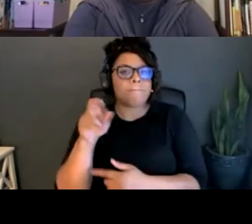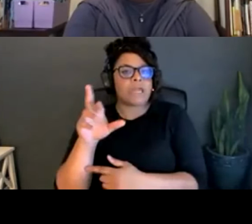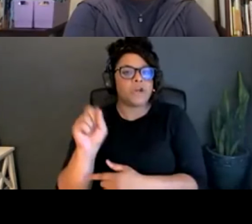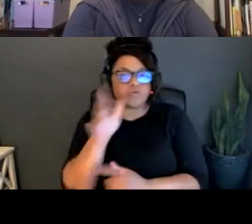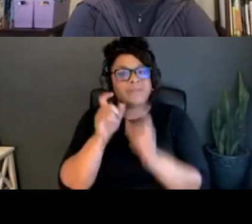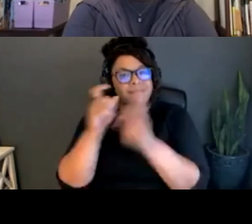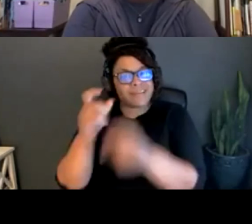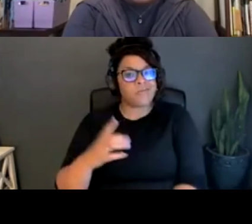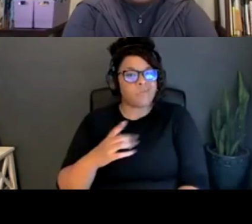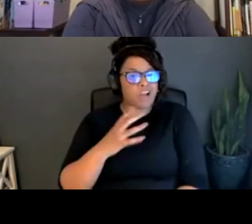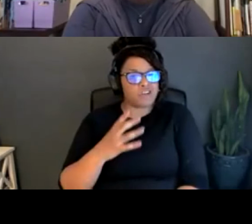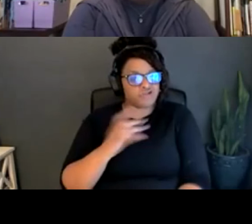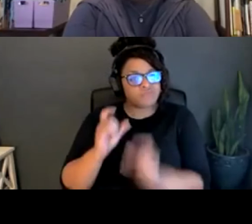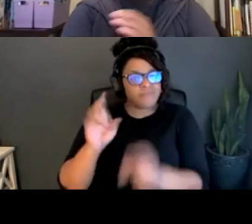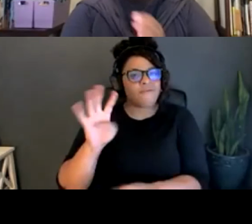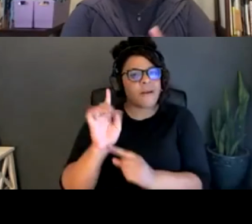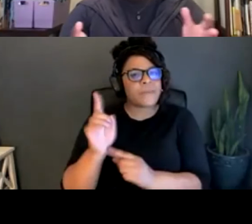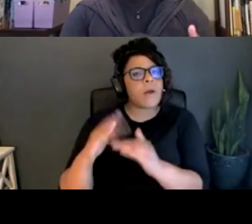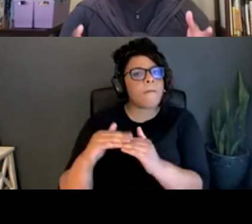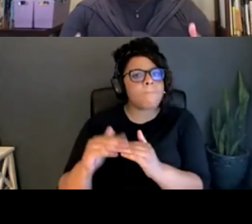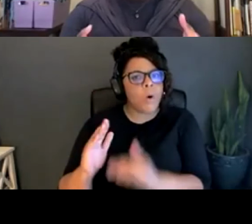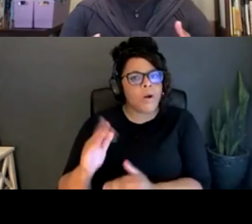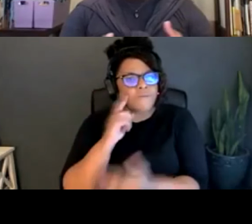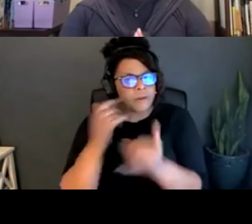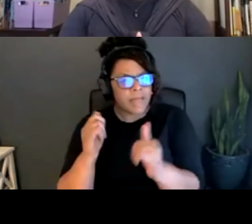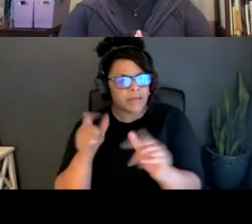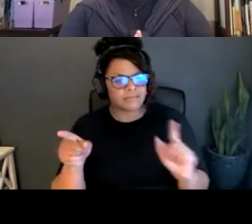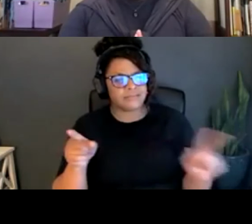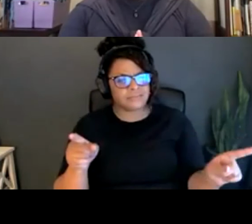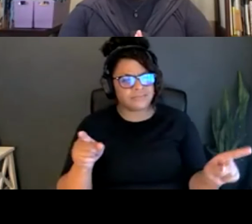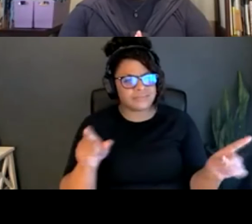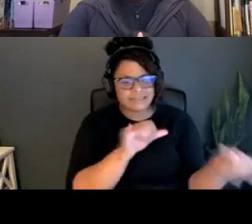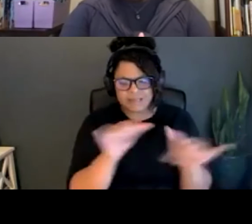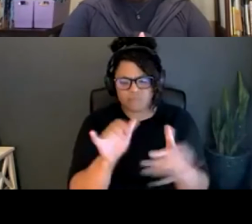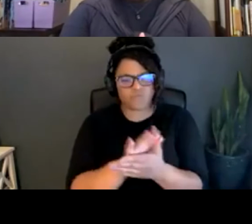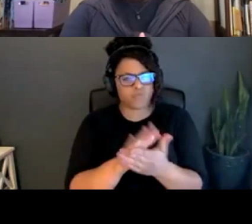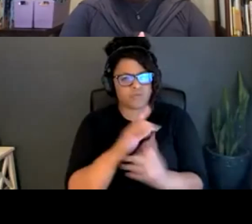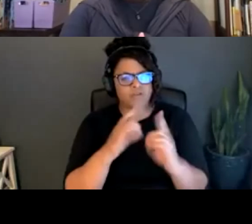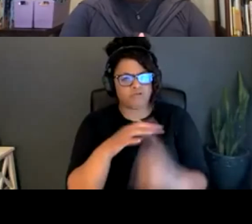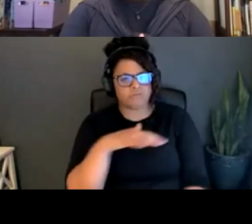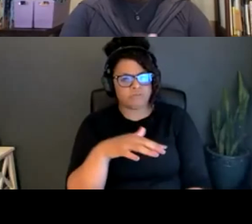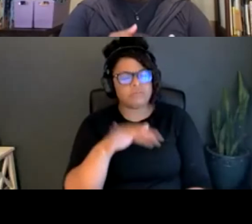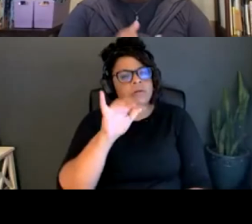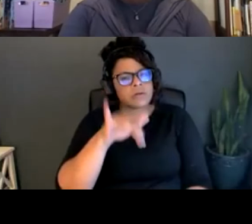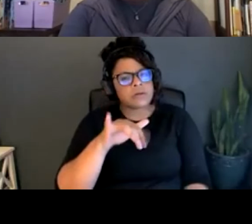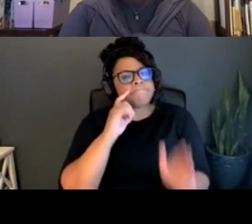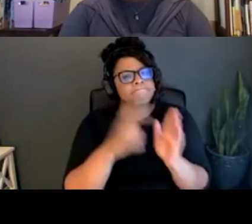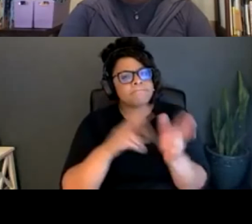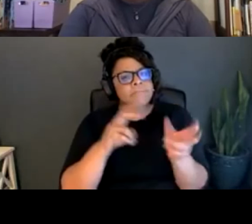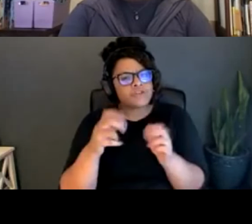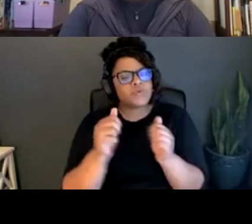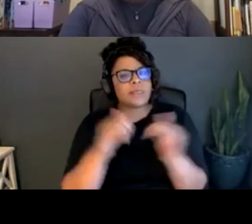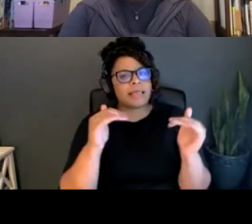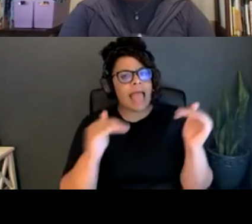of 45 minutes or more. And so there's something to be said about this issue in terms of equity